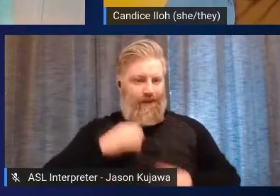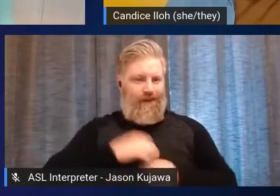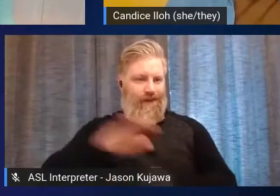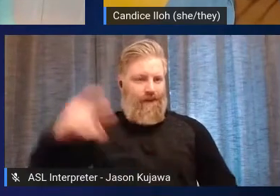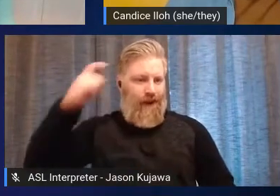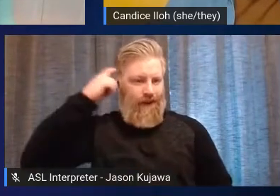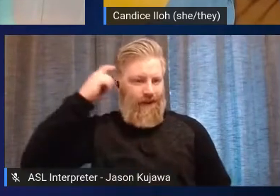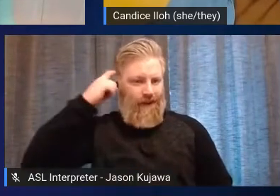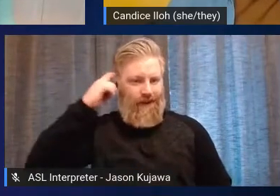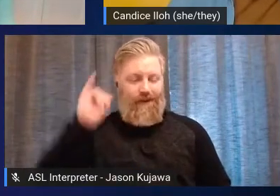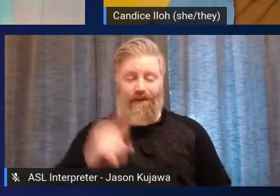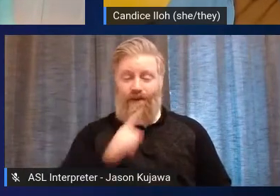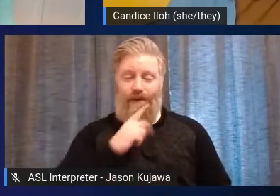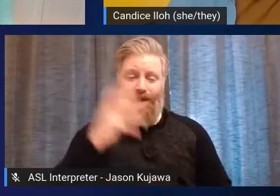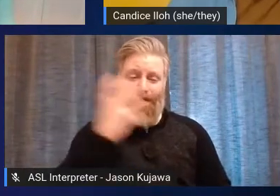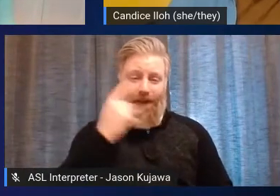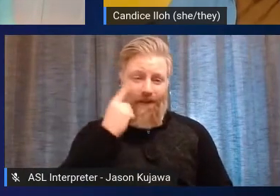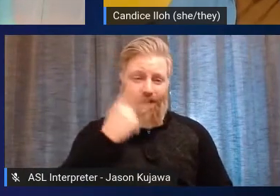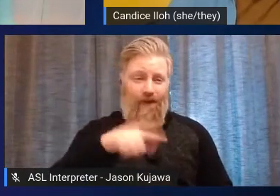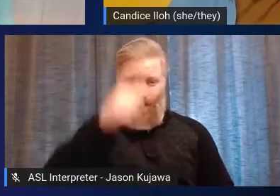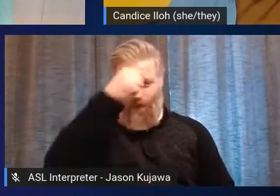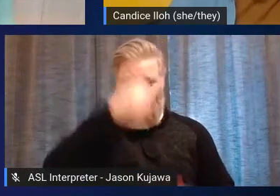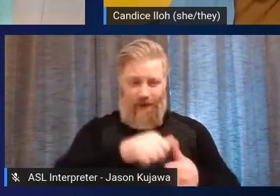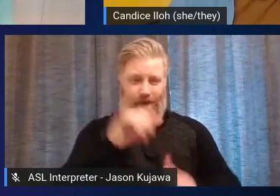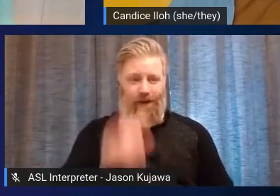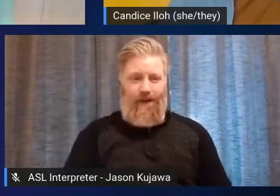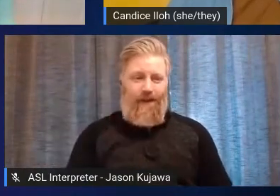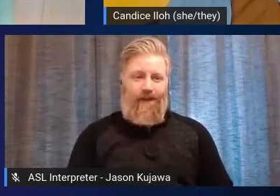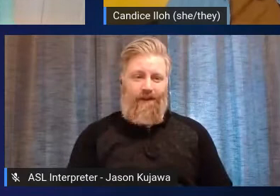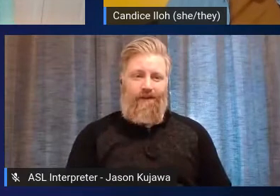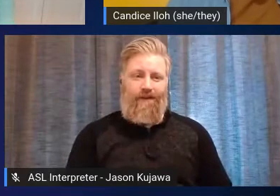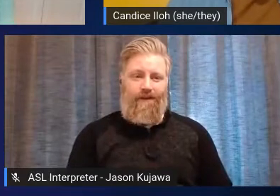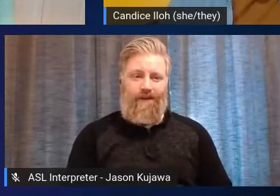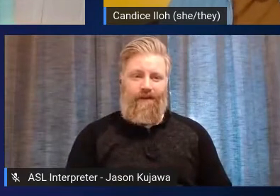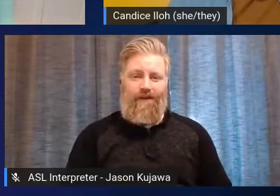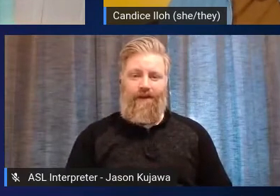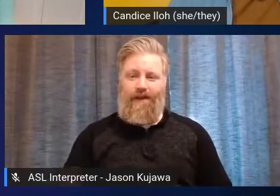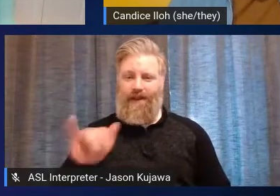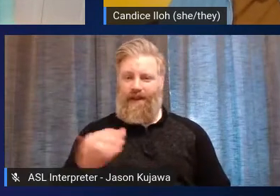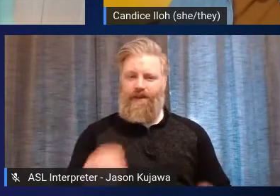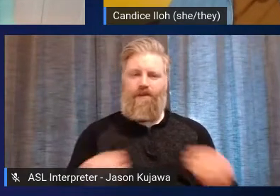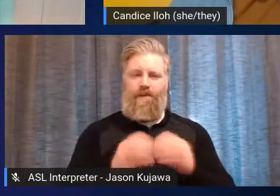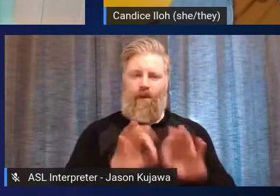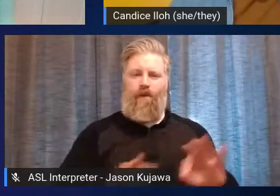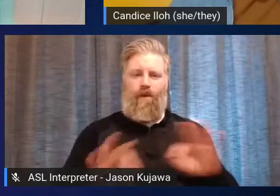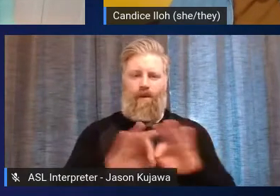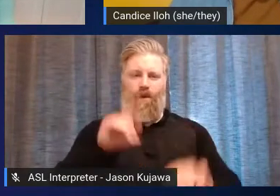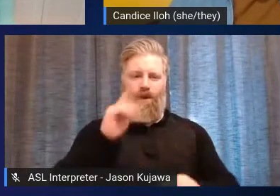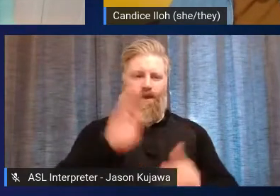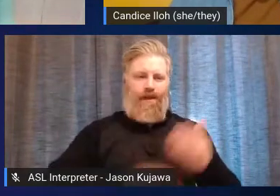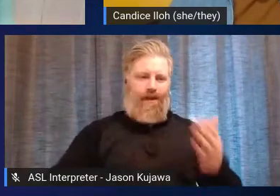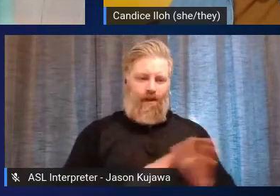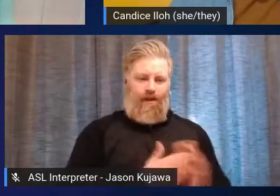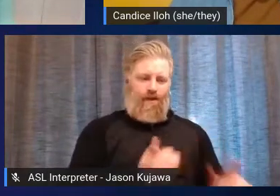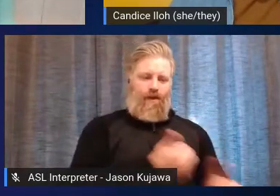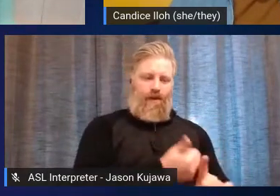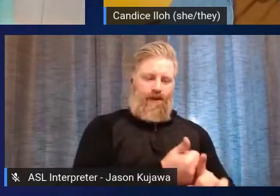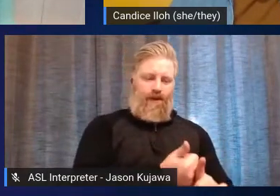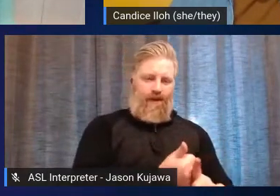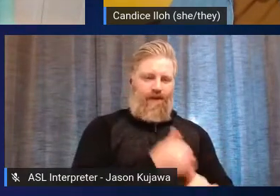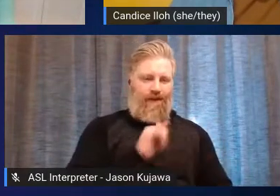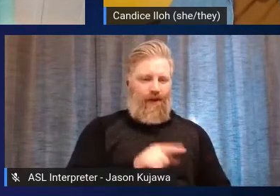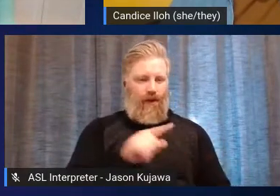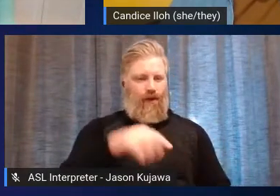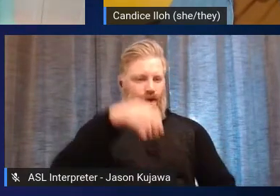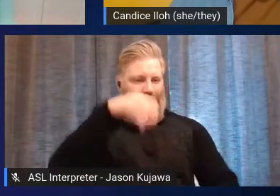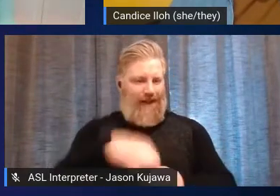And that's an amazing thing for you all to remember. It's even more important than the things that they make to know that you exist in the minds of many,